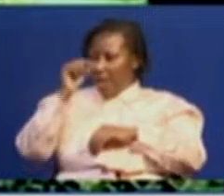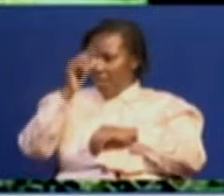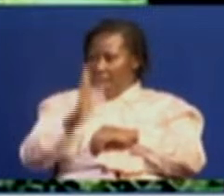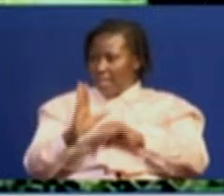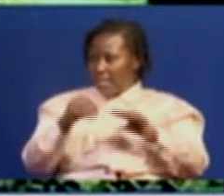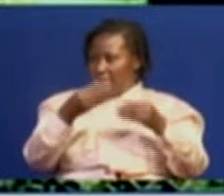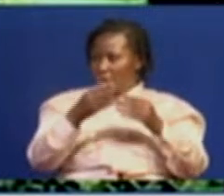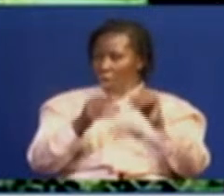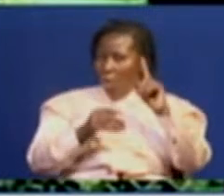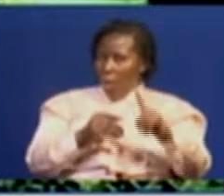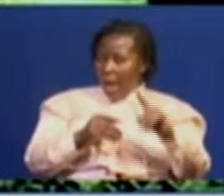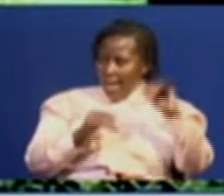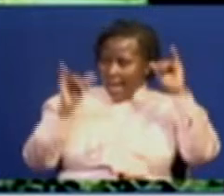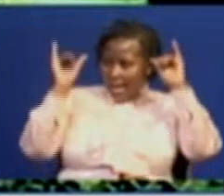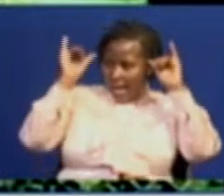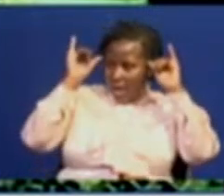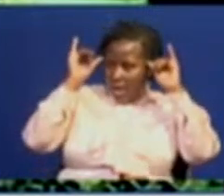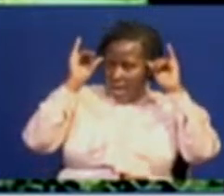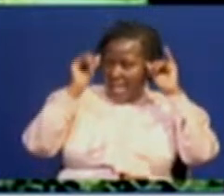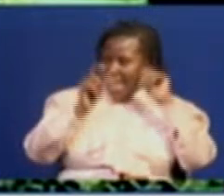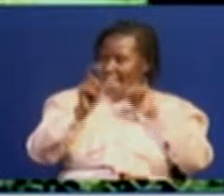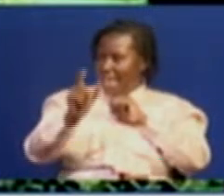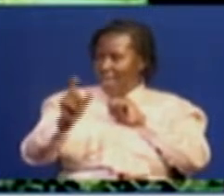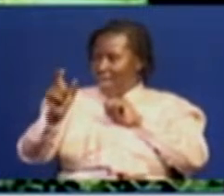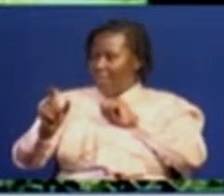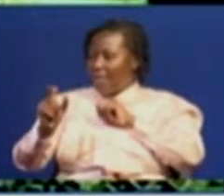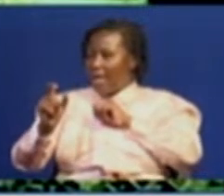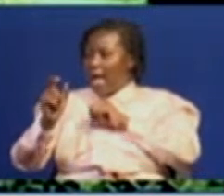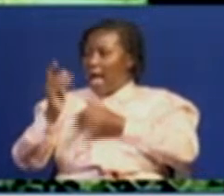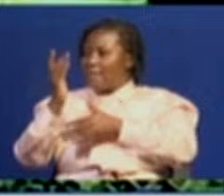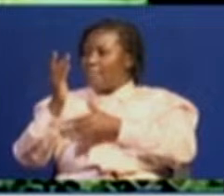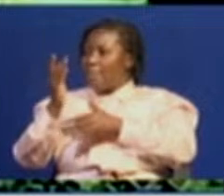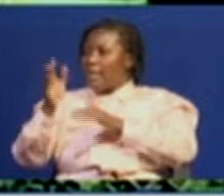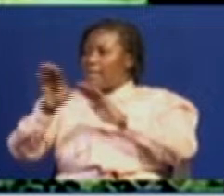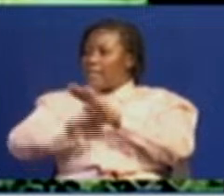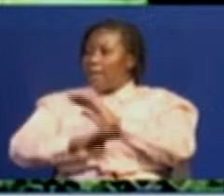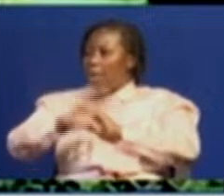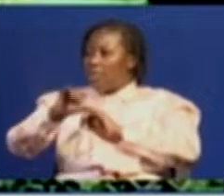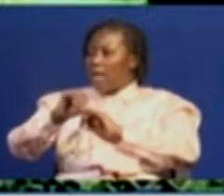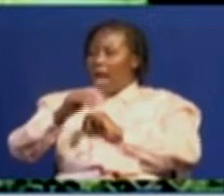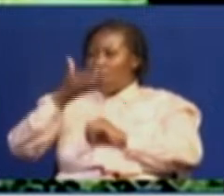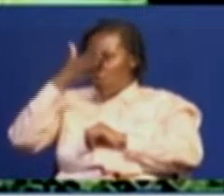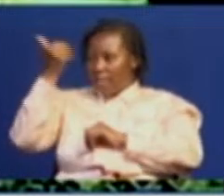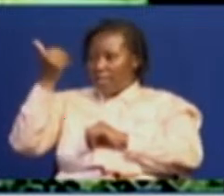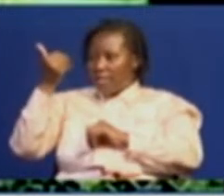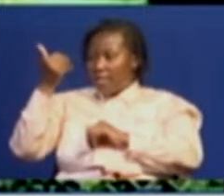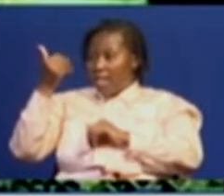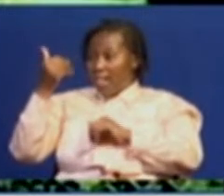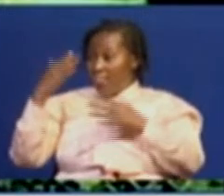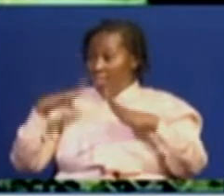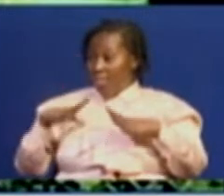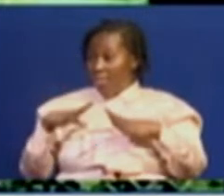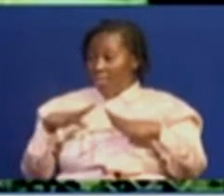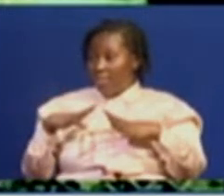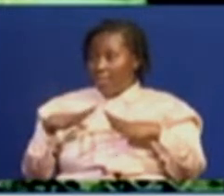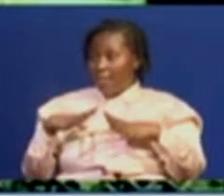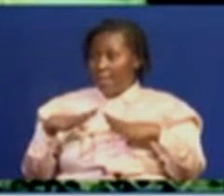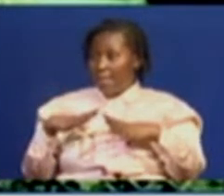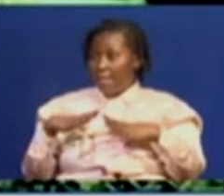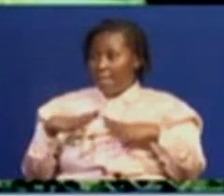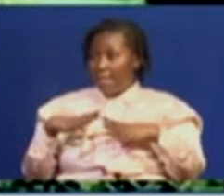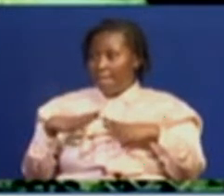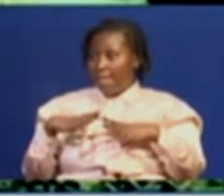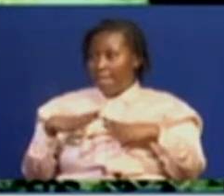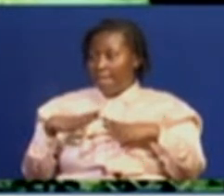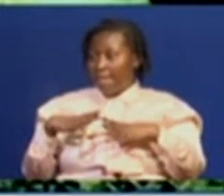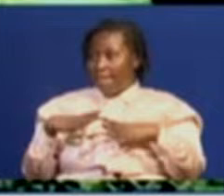when governor is giving one cow in every sub-county and she is forgetting the people,